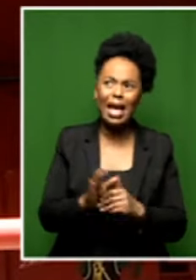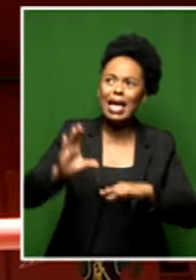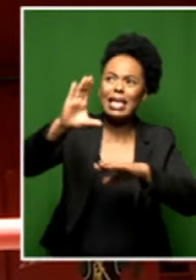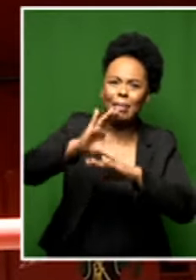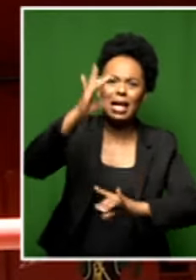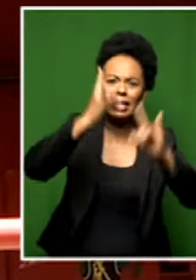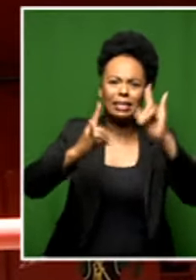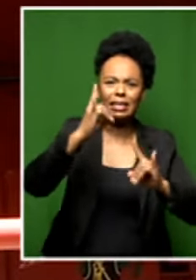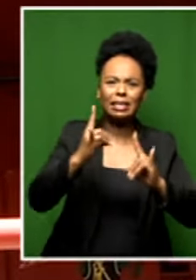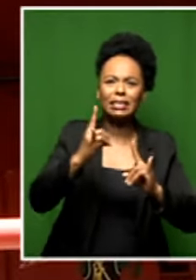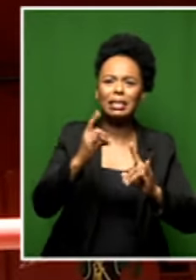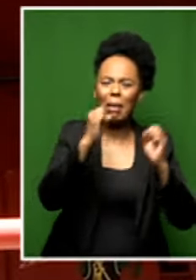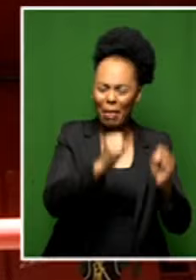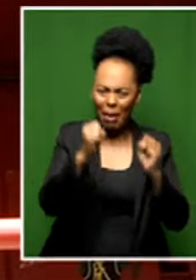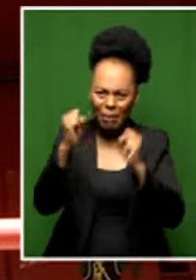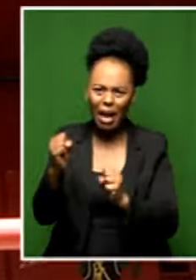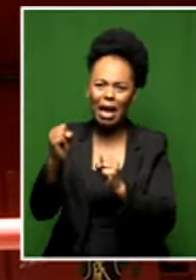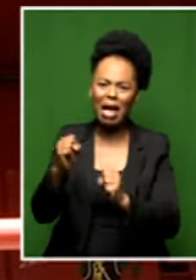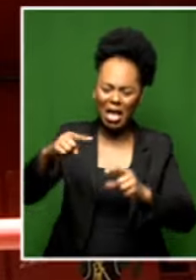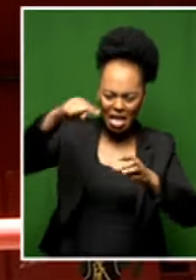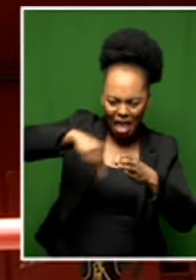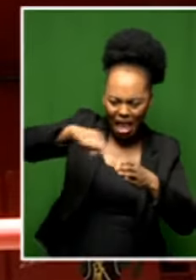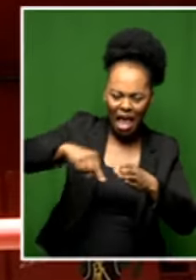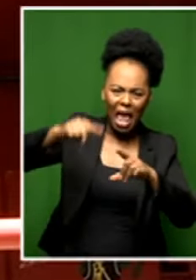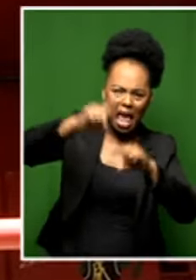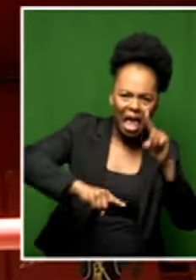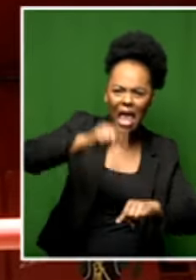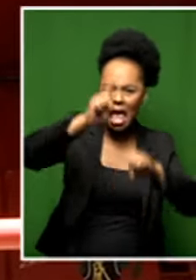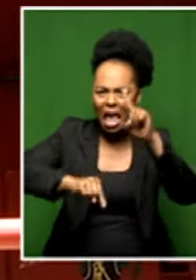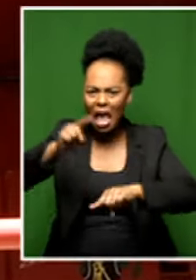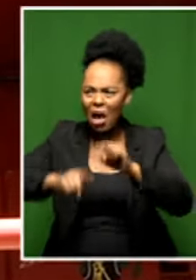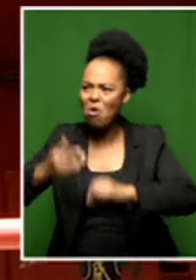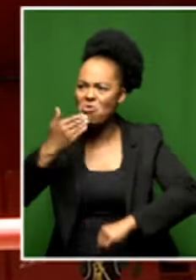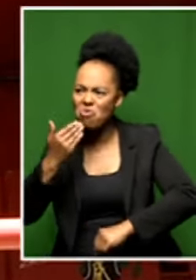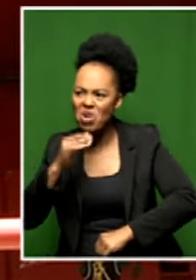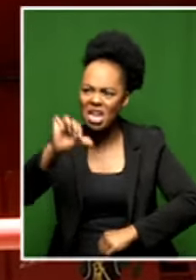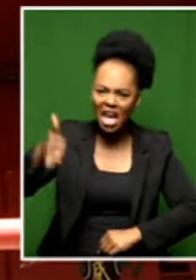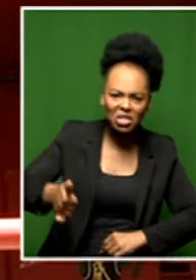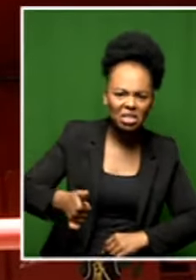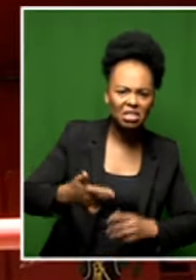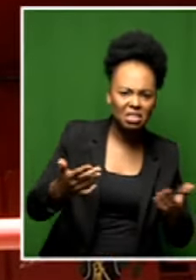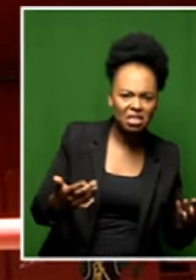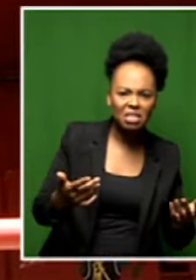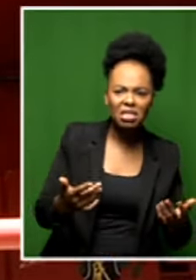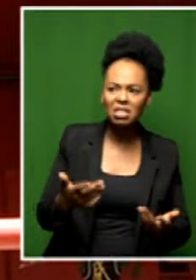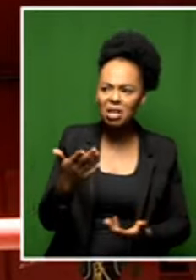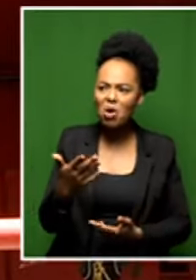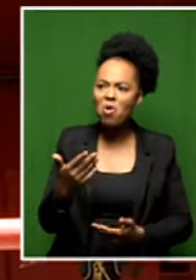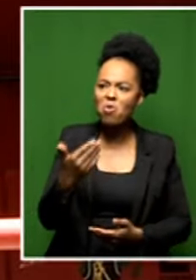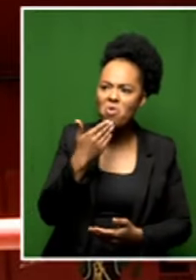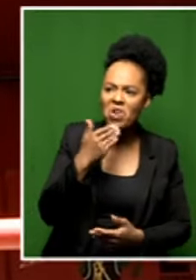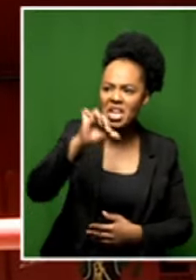of permanent infighting. People fighting whose necks online to